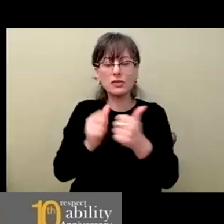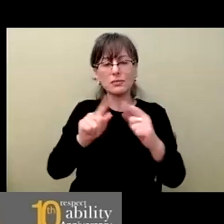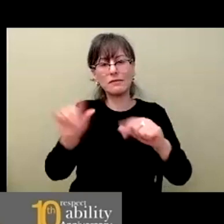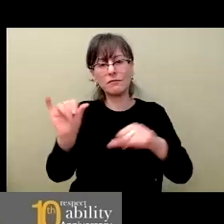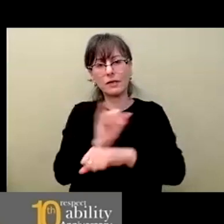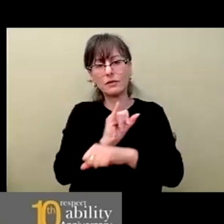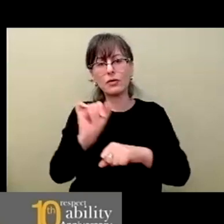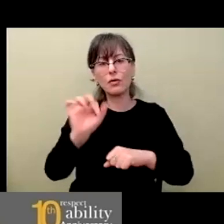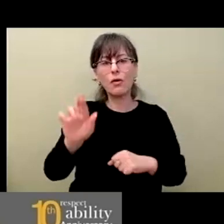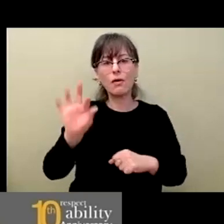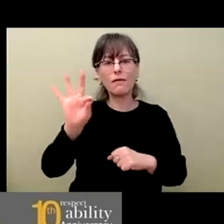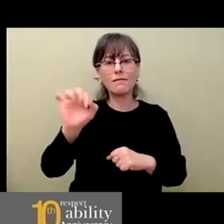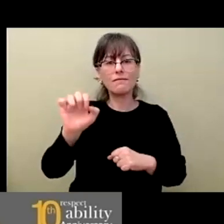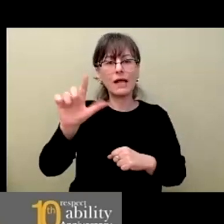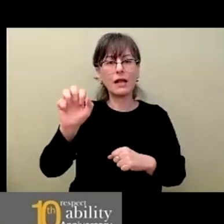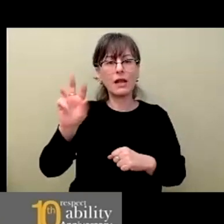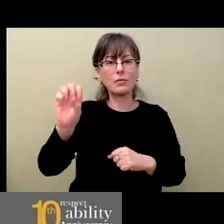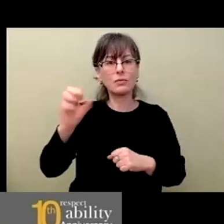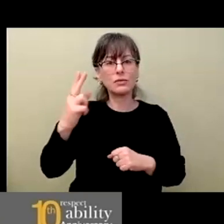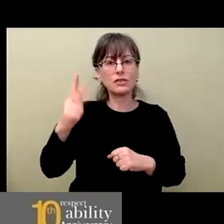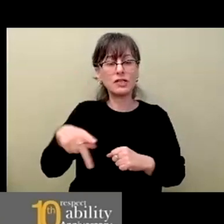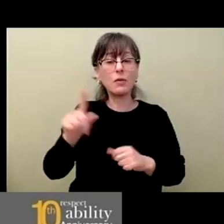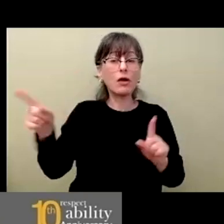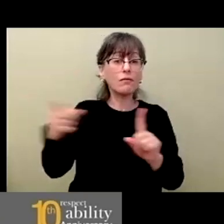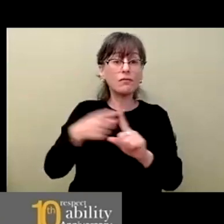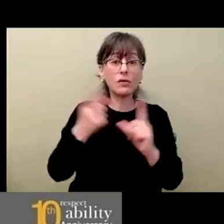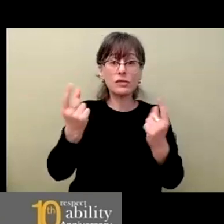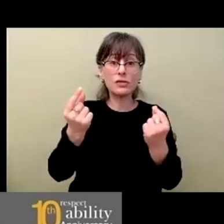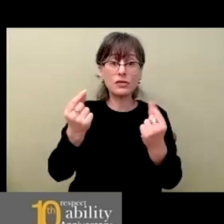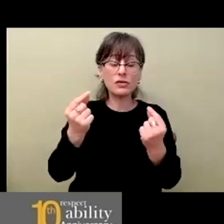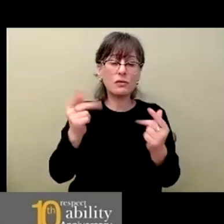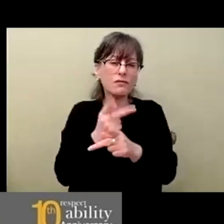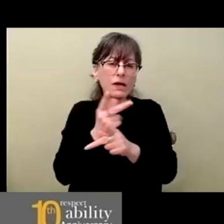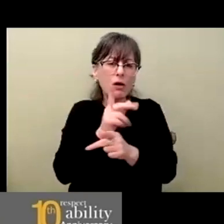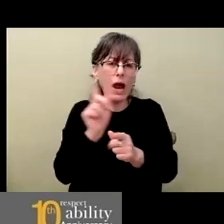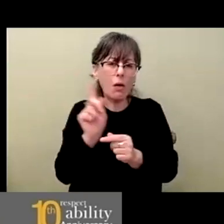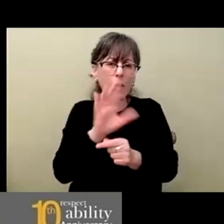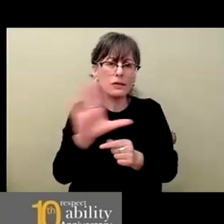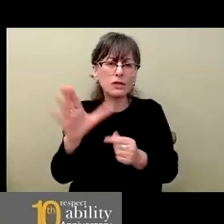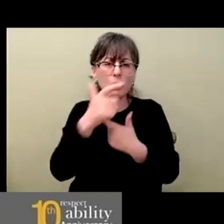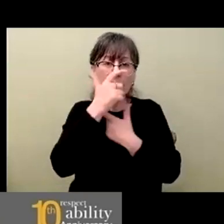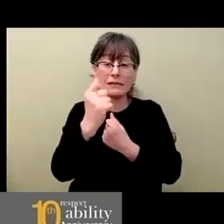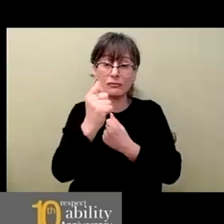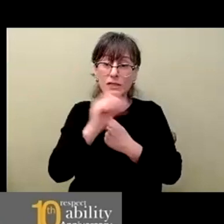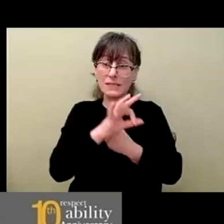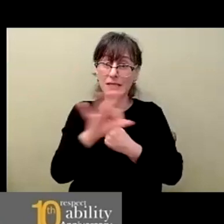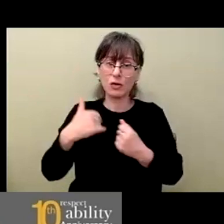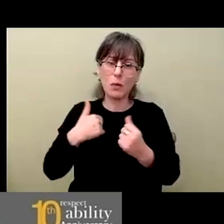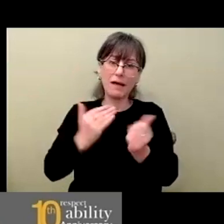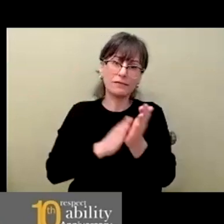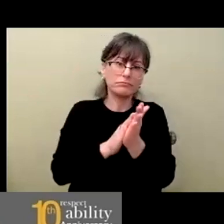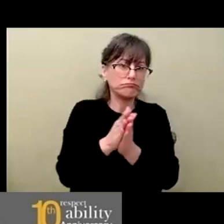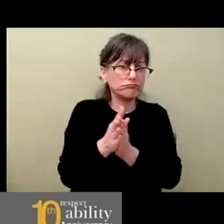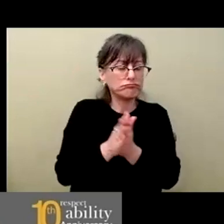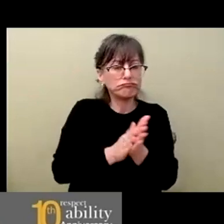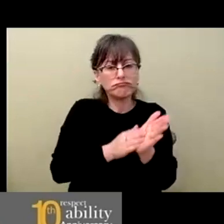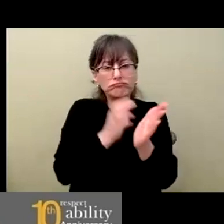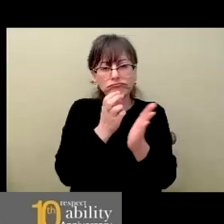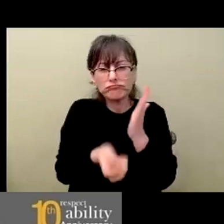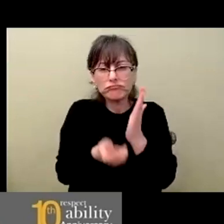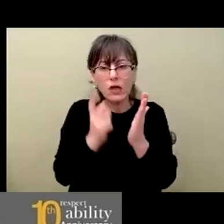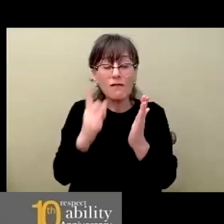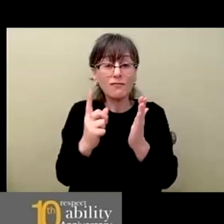one? Figure out what you're interested in. If you have an absolute passion for minor